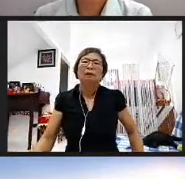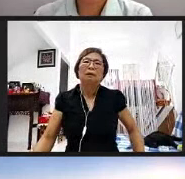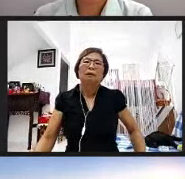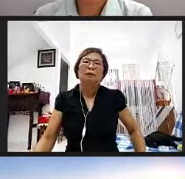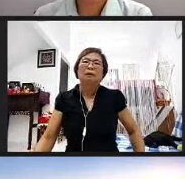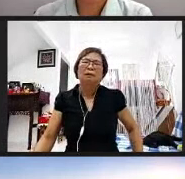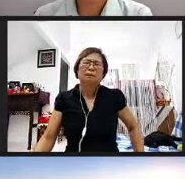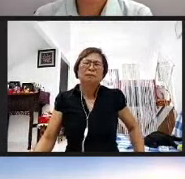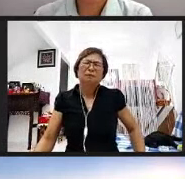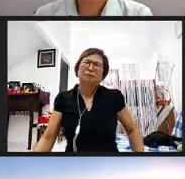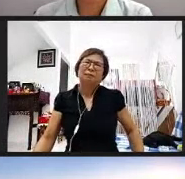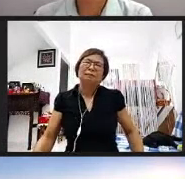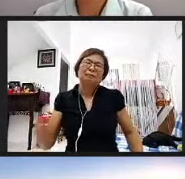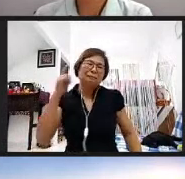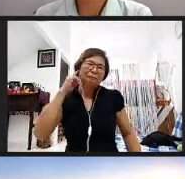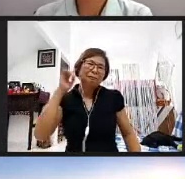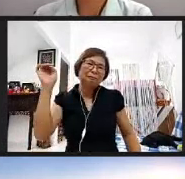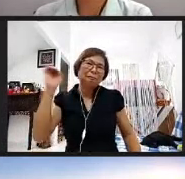very